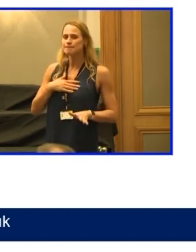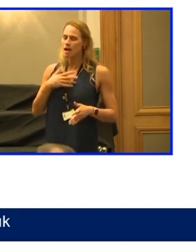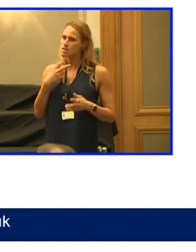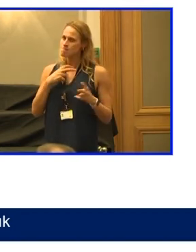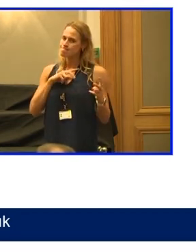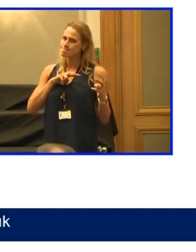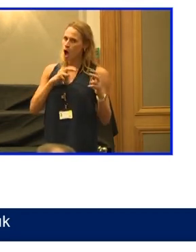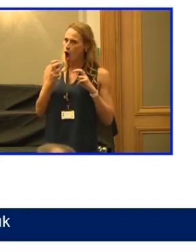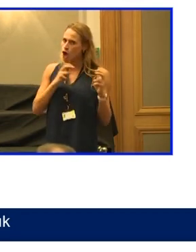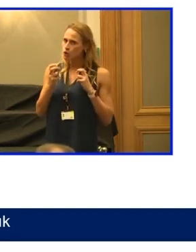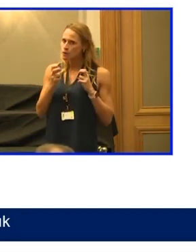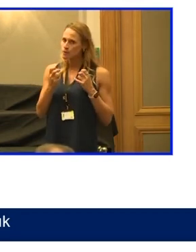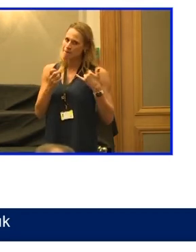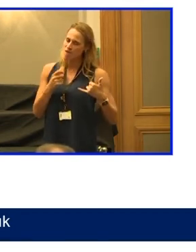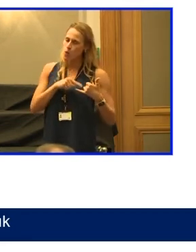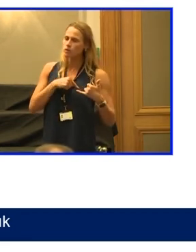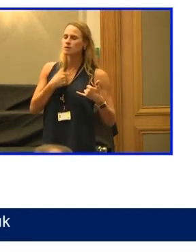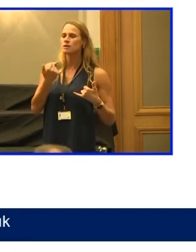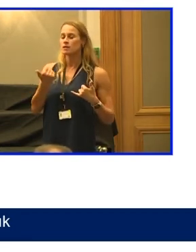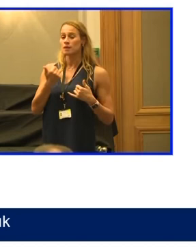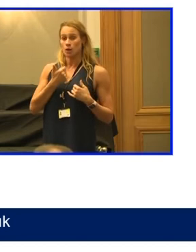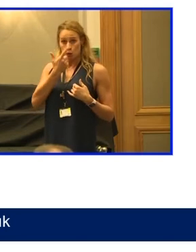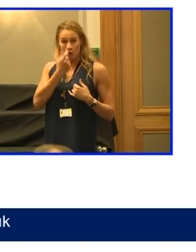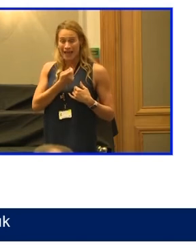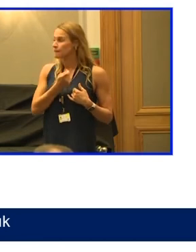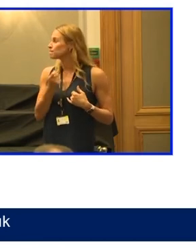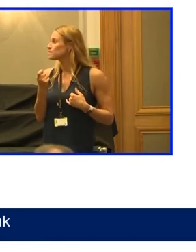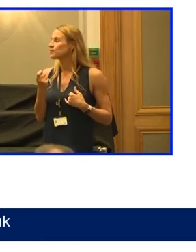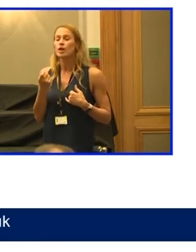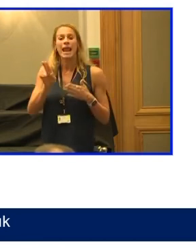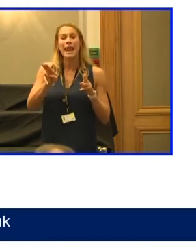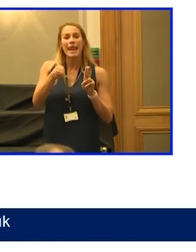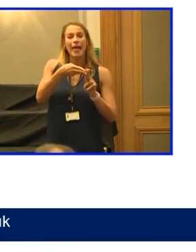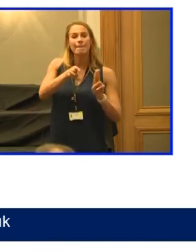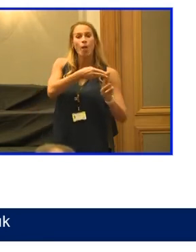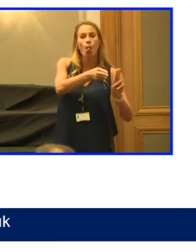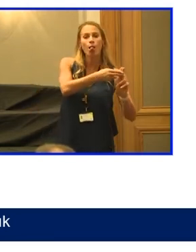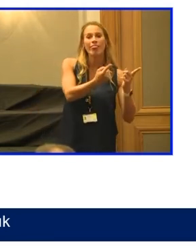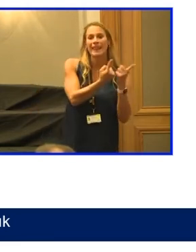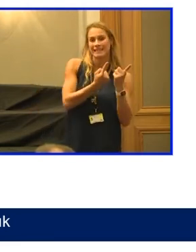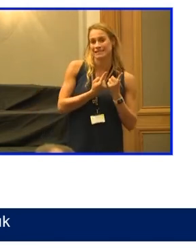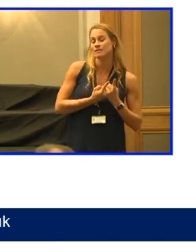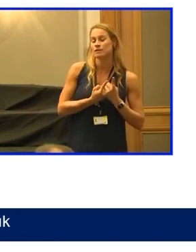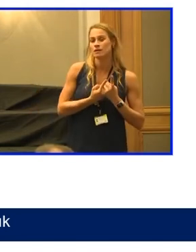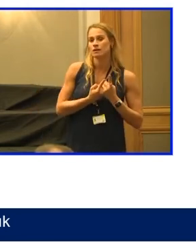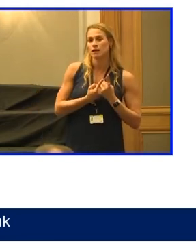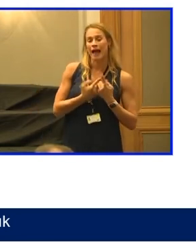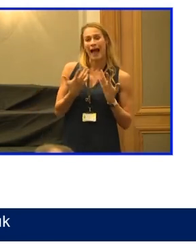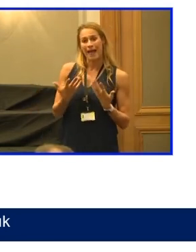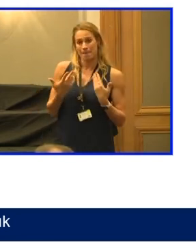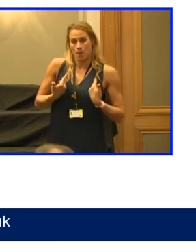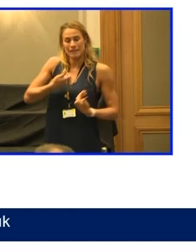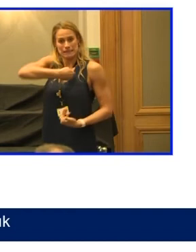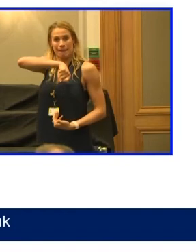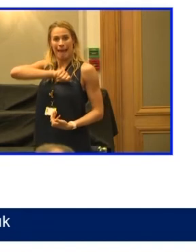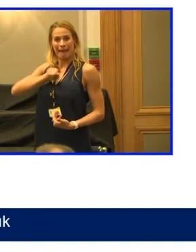worse. So what it does is you can actually do signage, you can label things. And in fact, Barcelona, where Javier designed it,